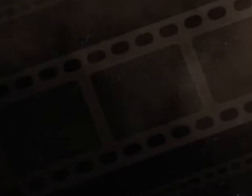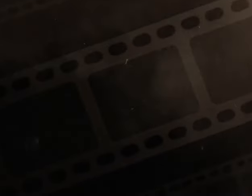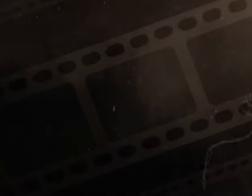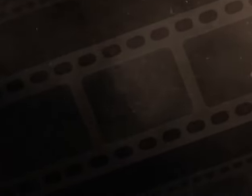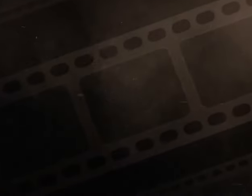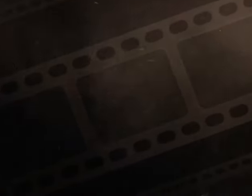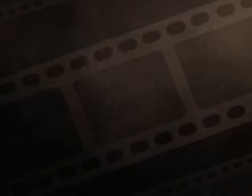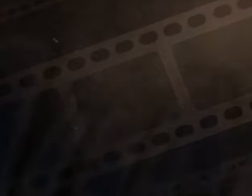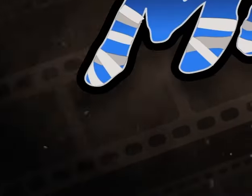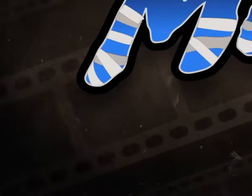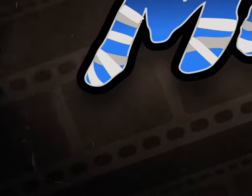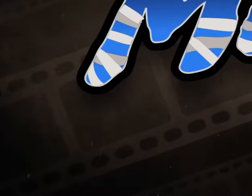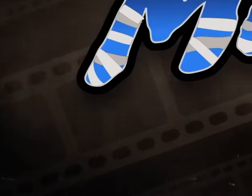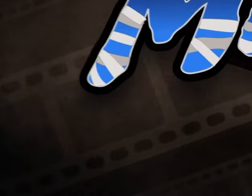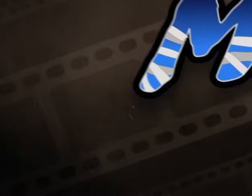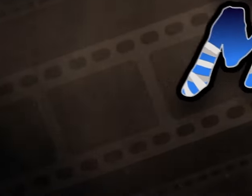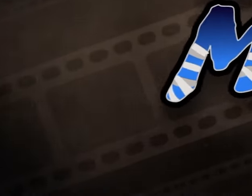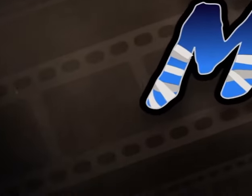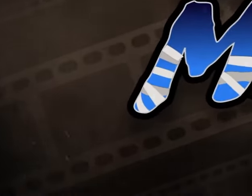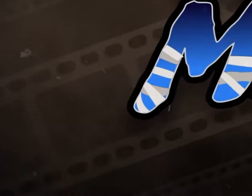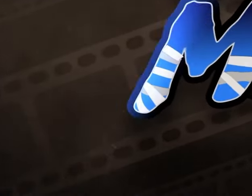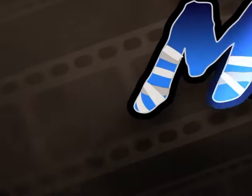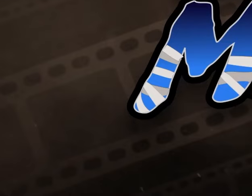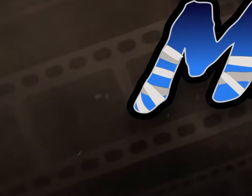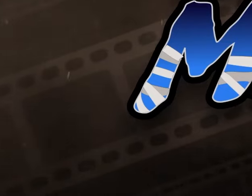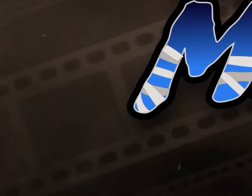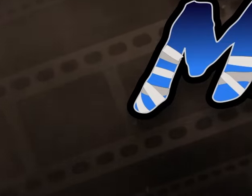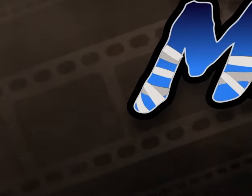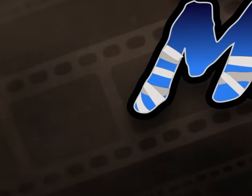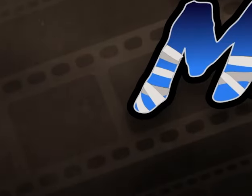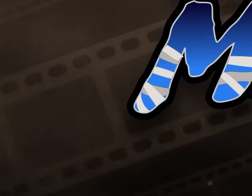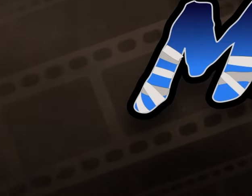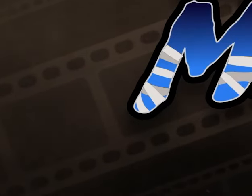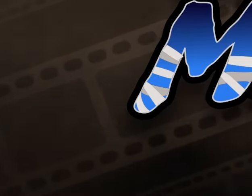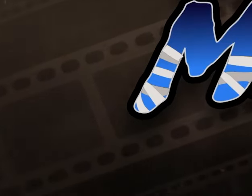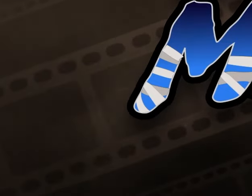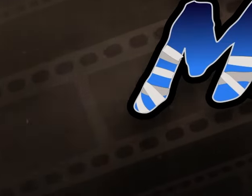Run from mummies!